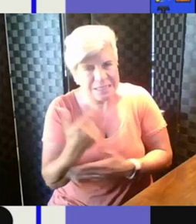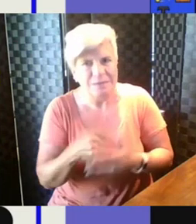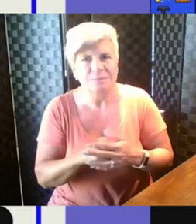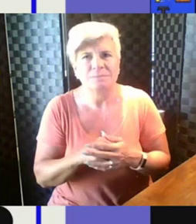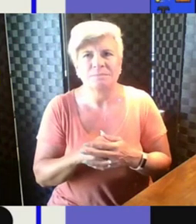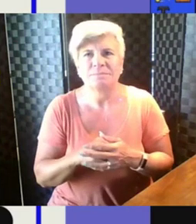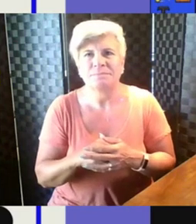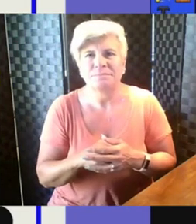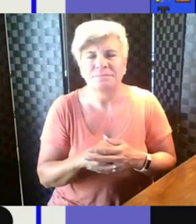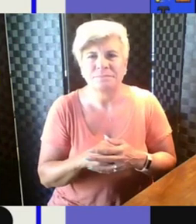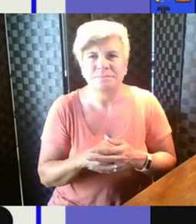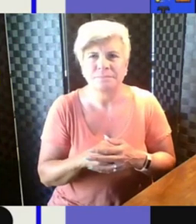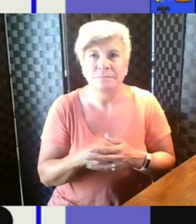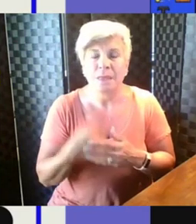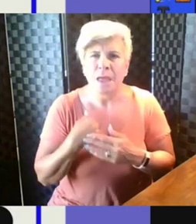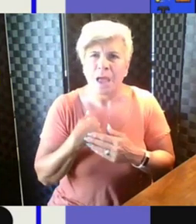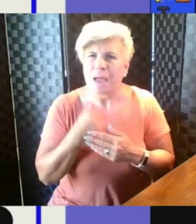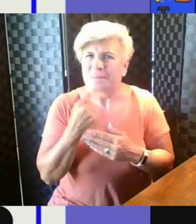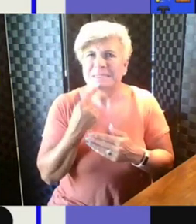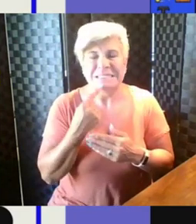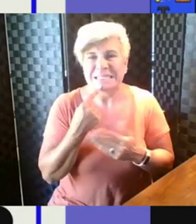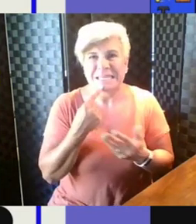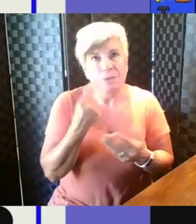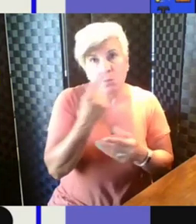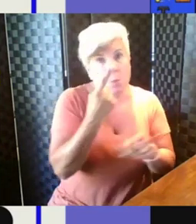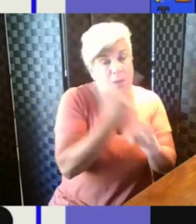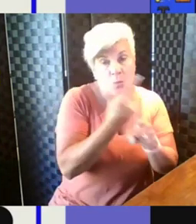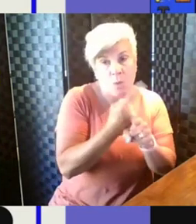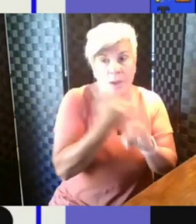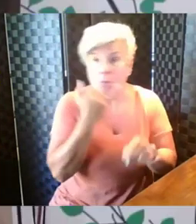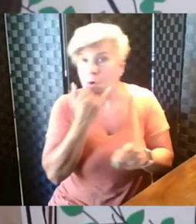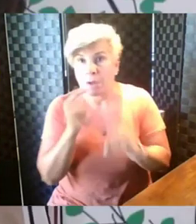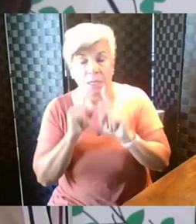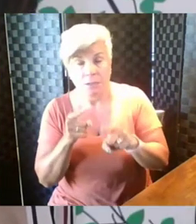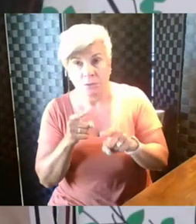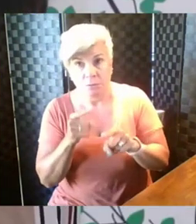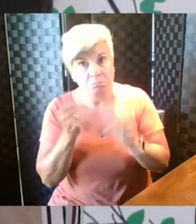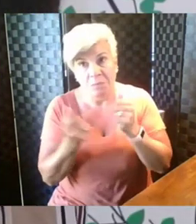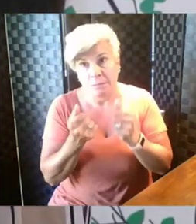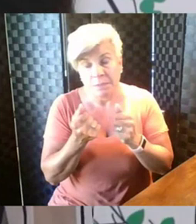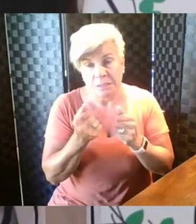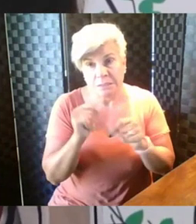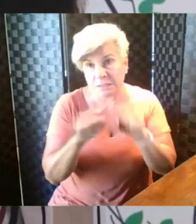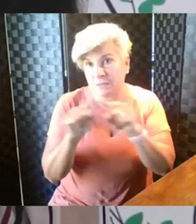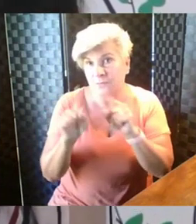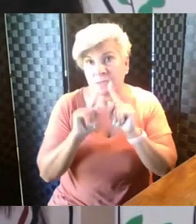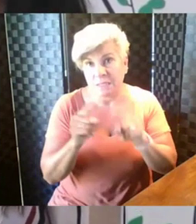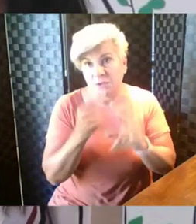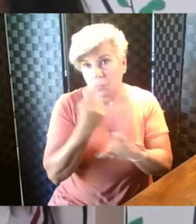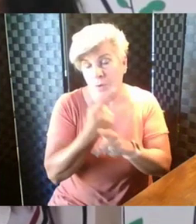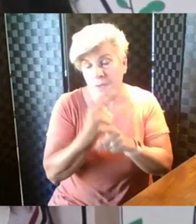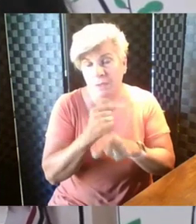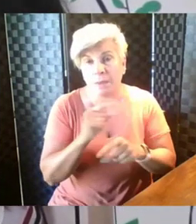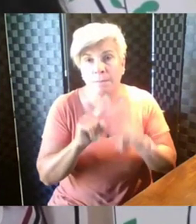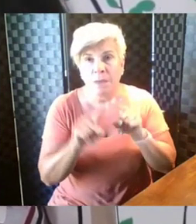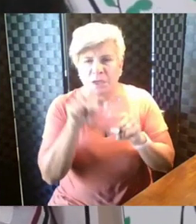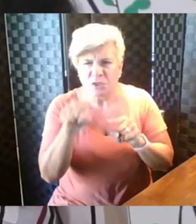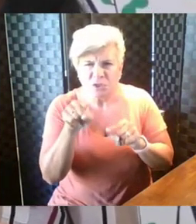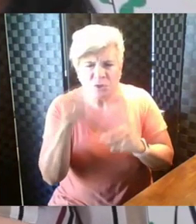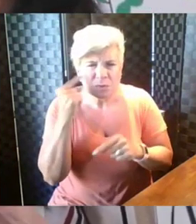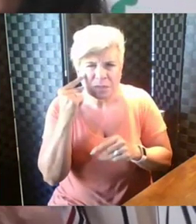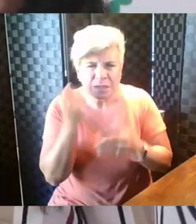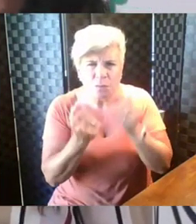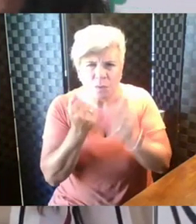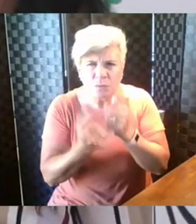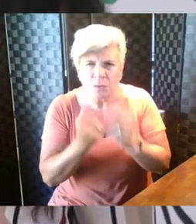it doesn't belong. Now, I'm not saying there's one right or wrong answer here, but I want you to pick which one you think doesn't